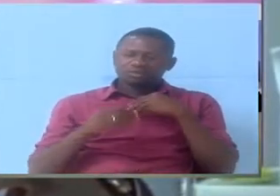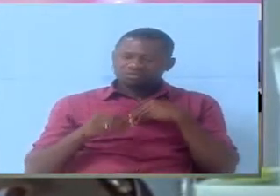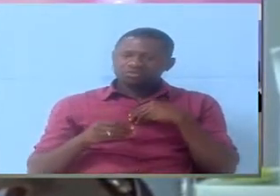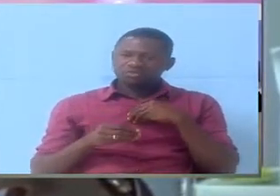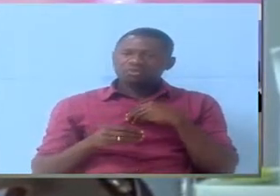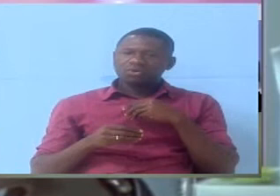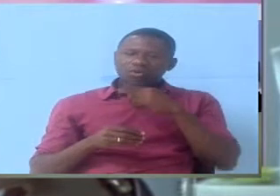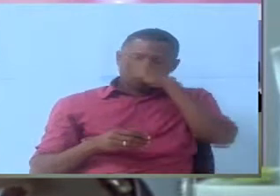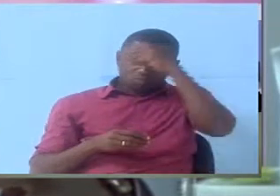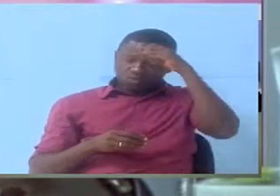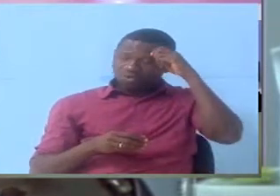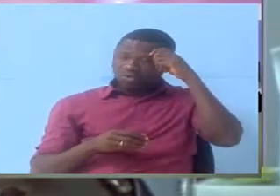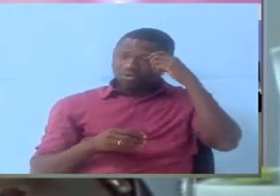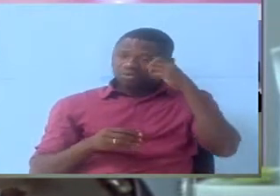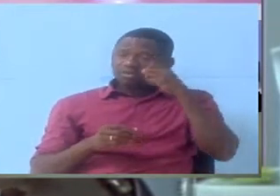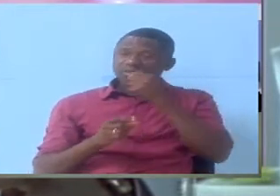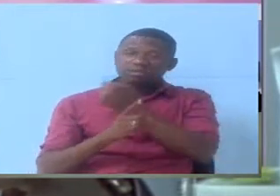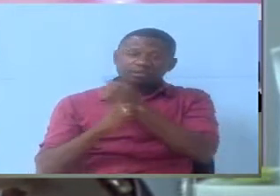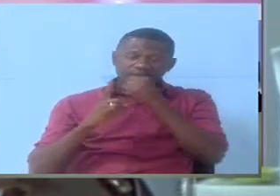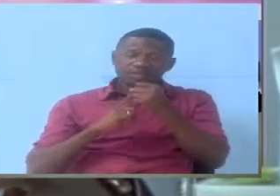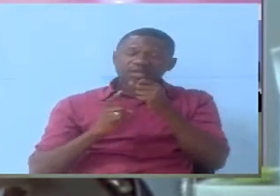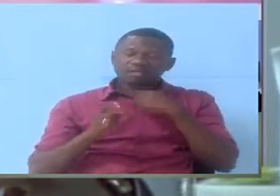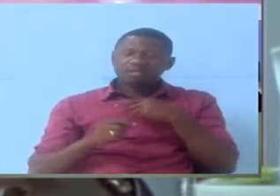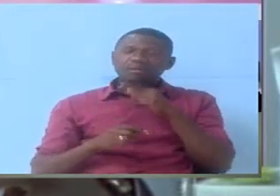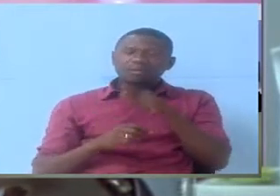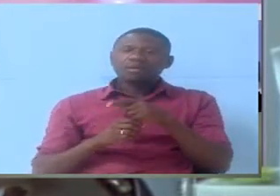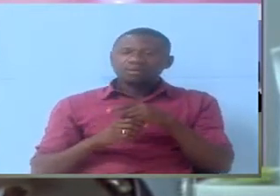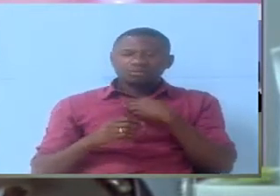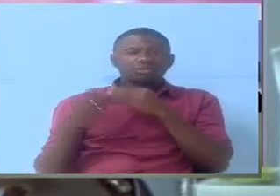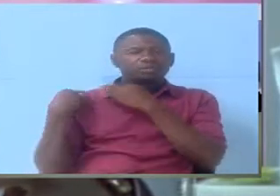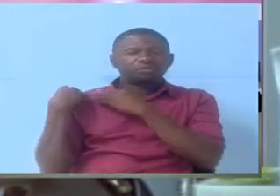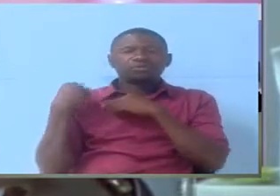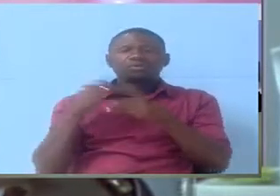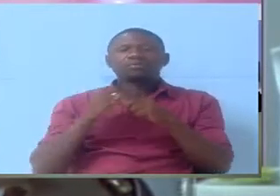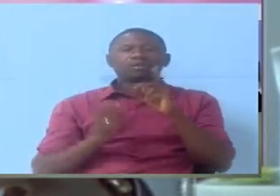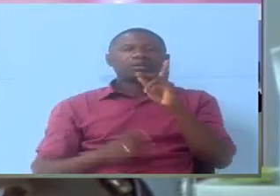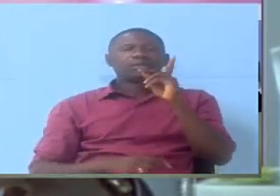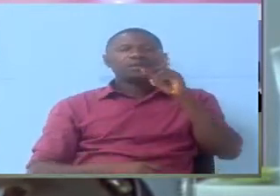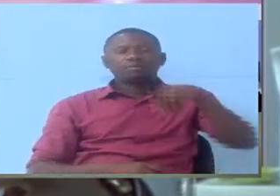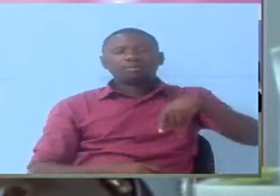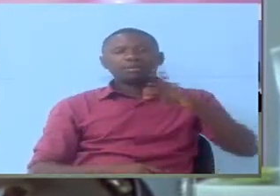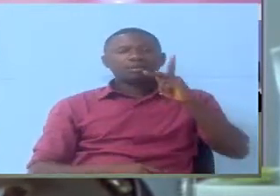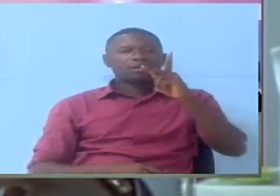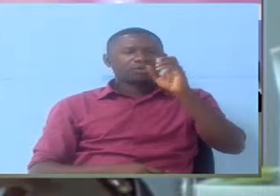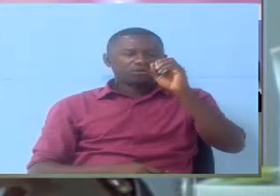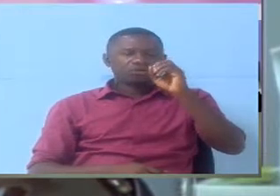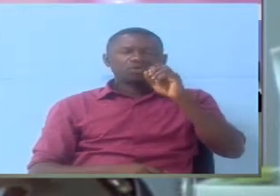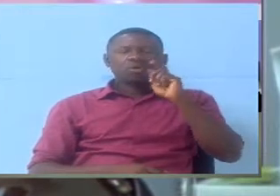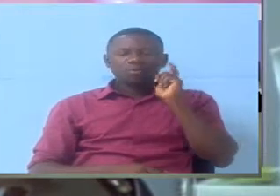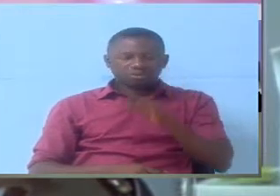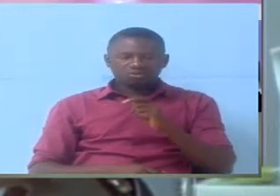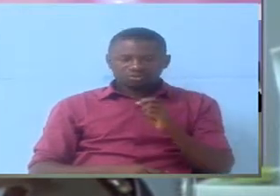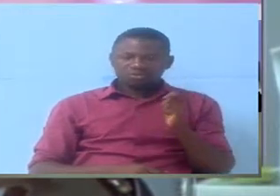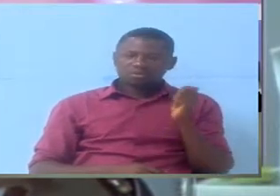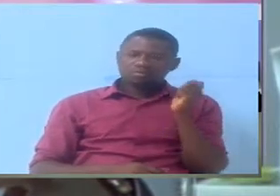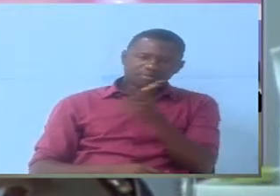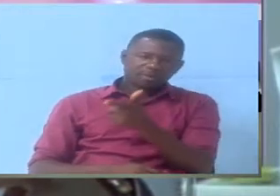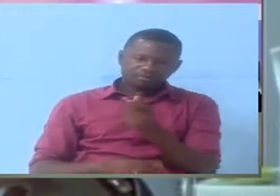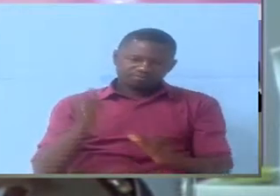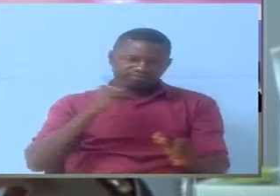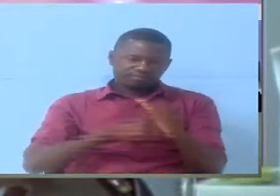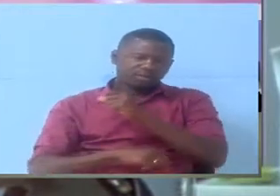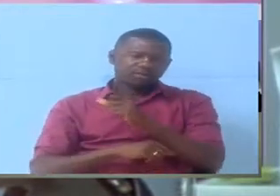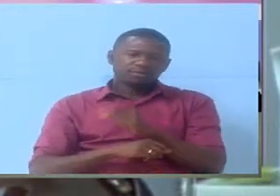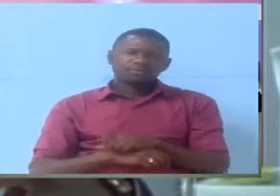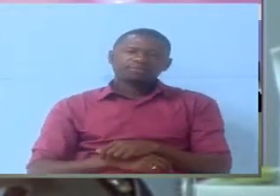that obligation would be on DPKO. That's correct. Nyante bulu masai la le DPKO nyanta bulu masai o kelale wairi wolle akata han